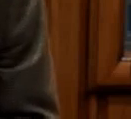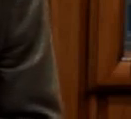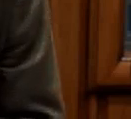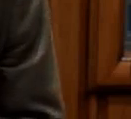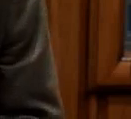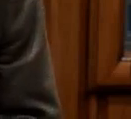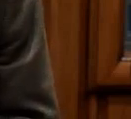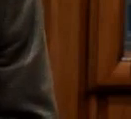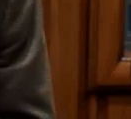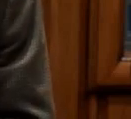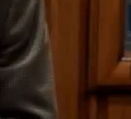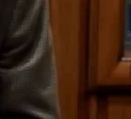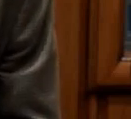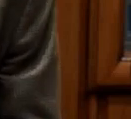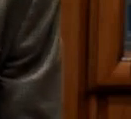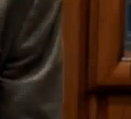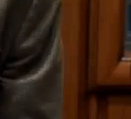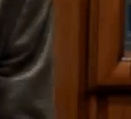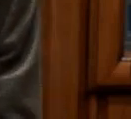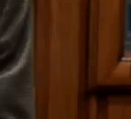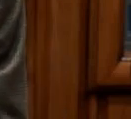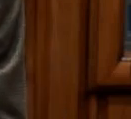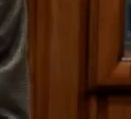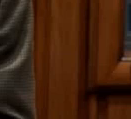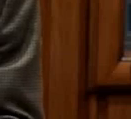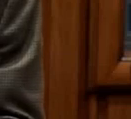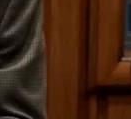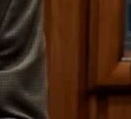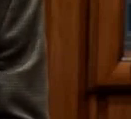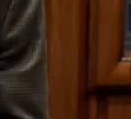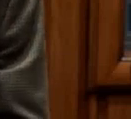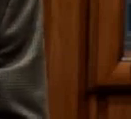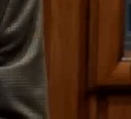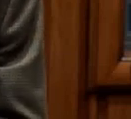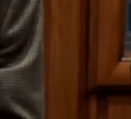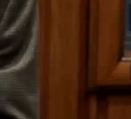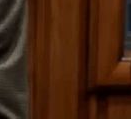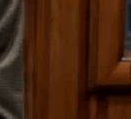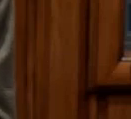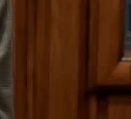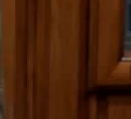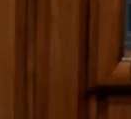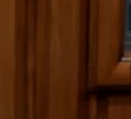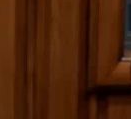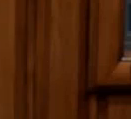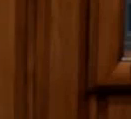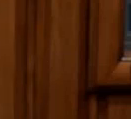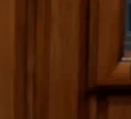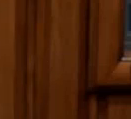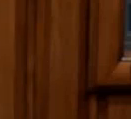a concern with SODELPA, Honourable Speaker, is the declining number of our